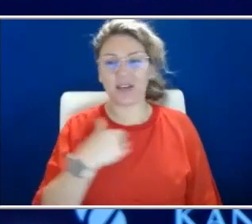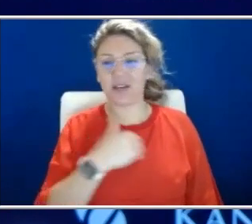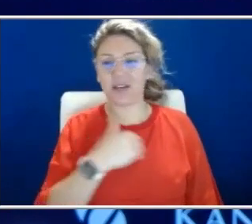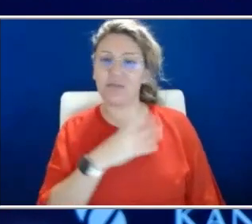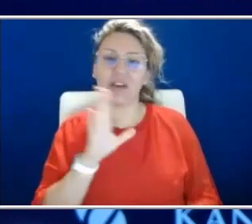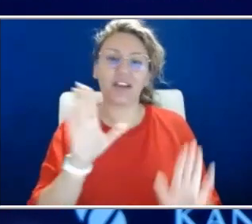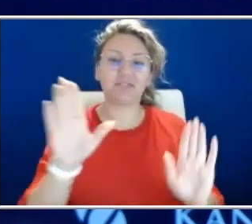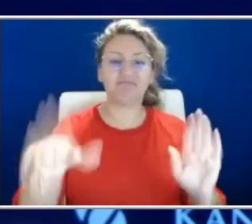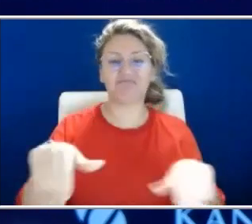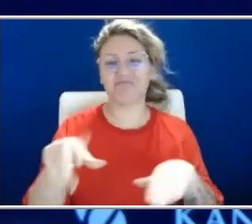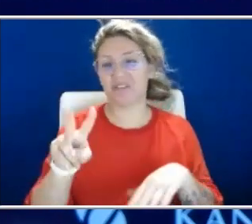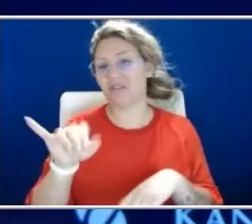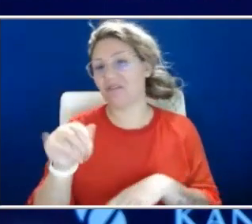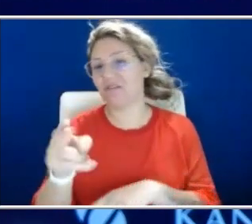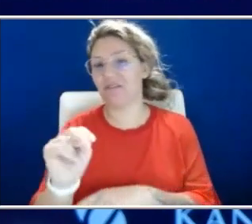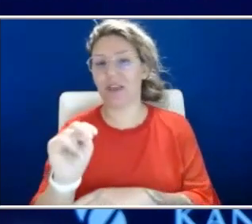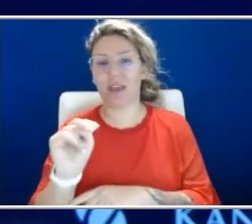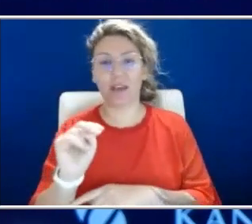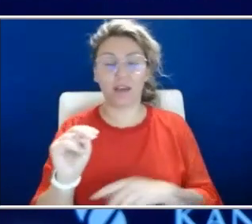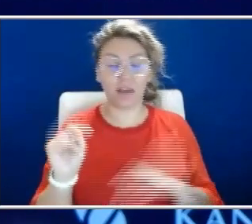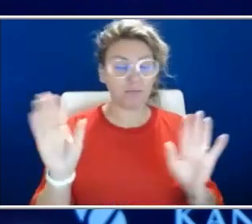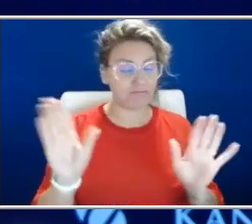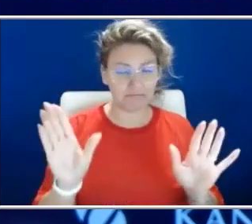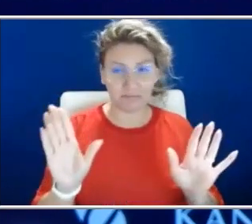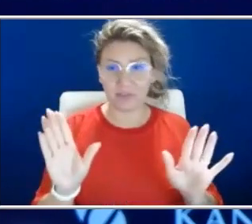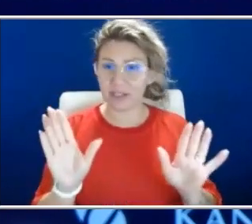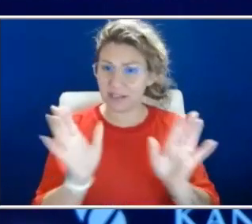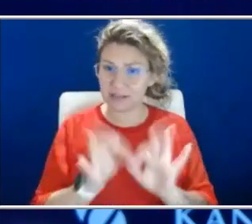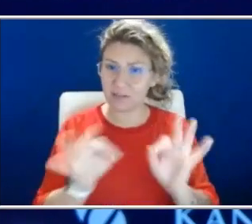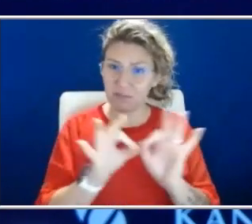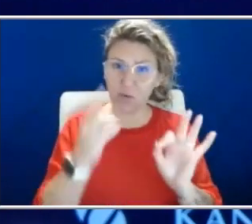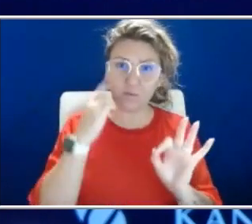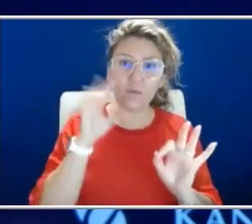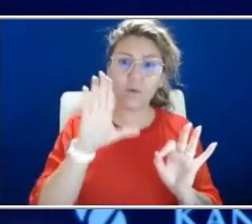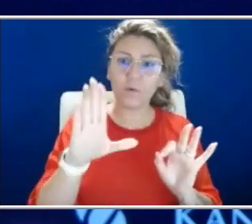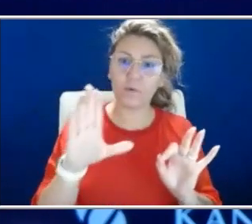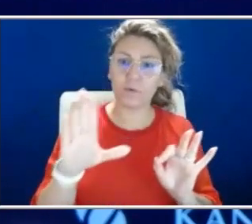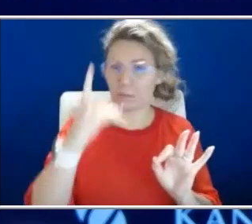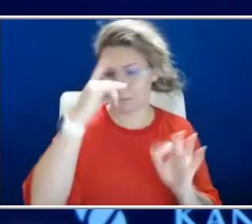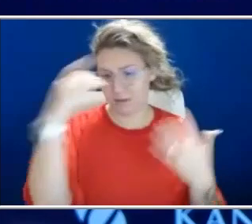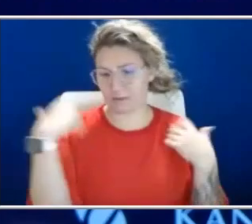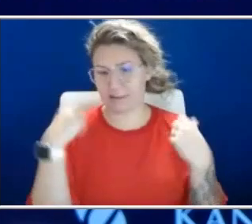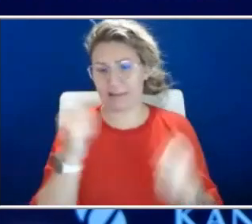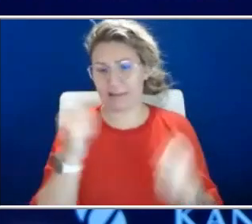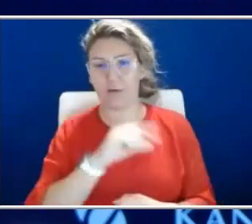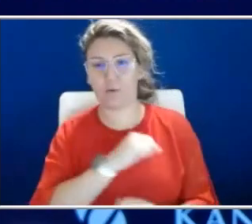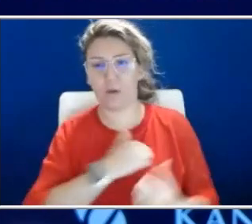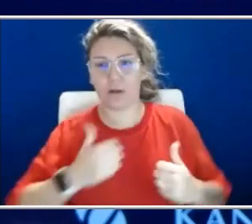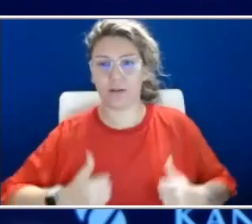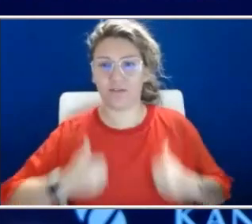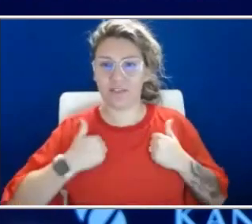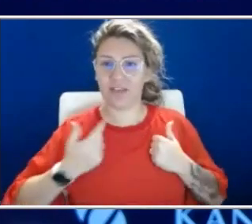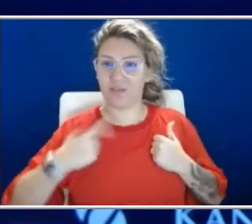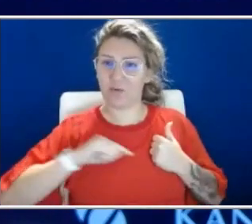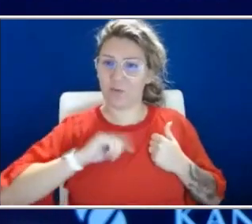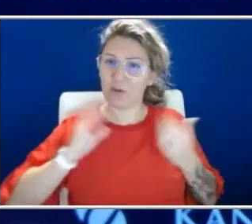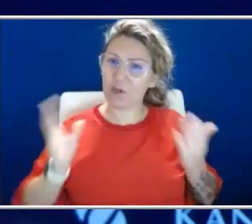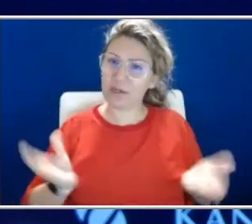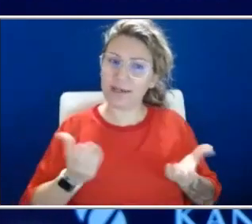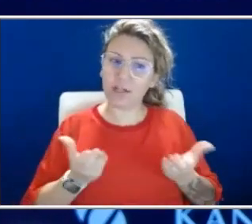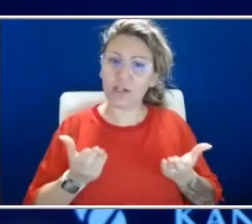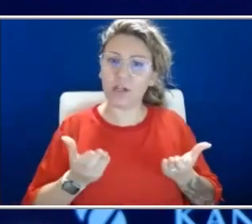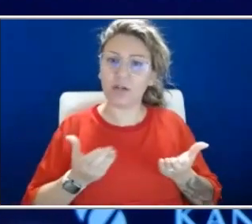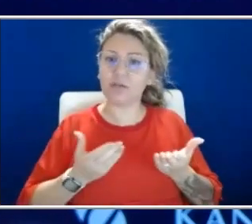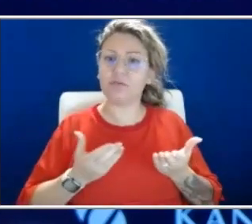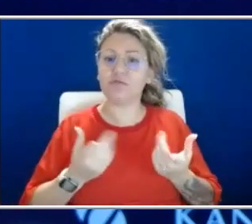tell them it's so important to their mental health and their quality of life. And so we're here to do whatever we